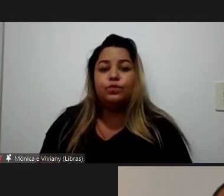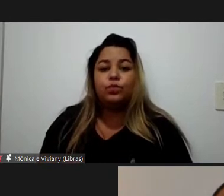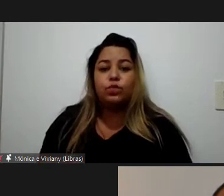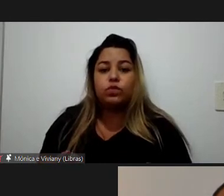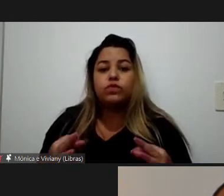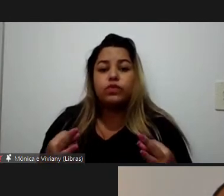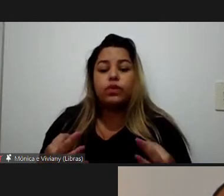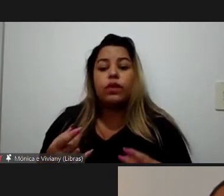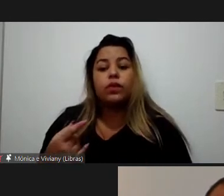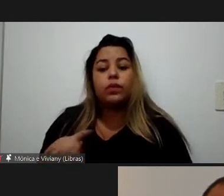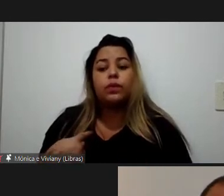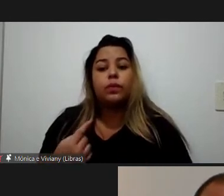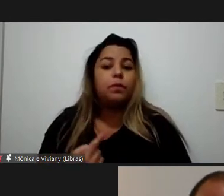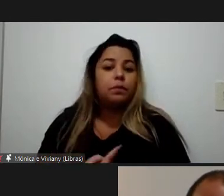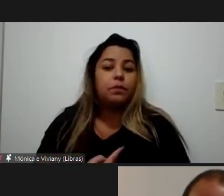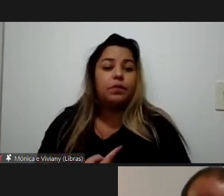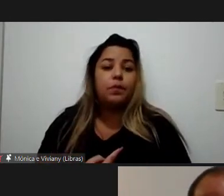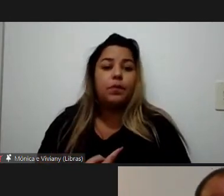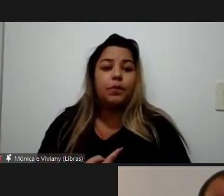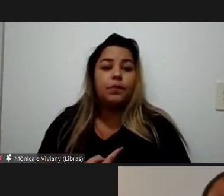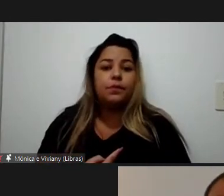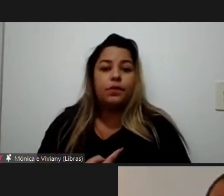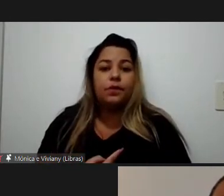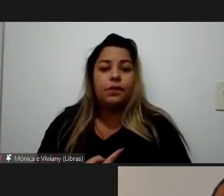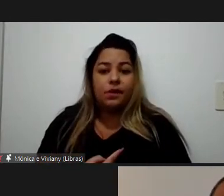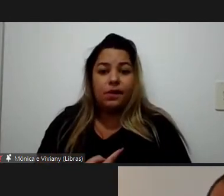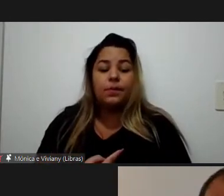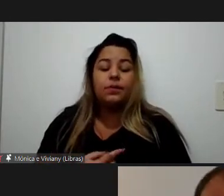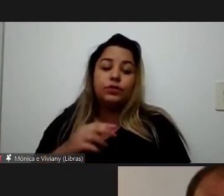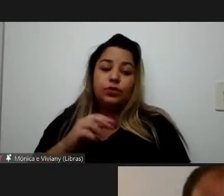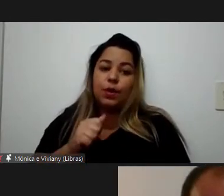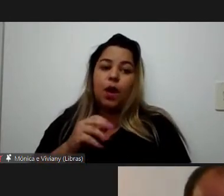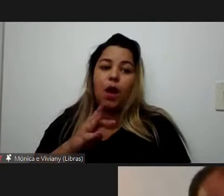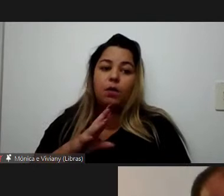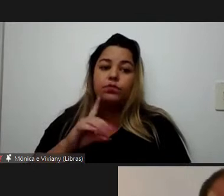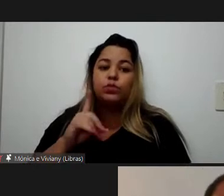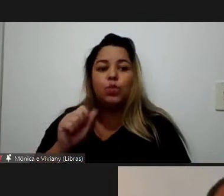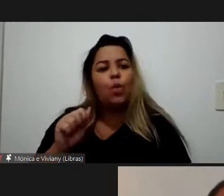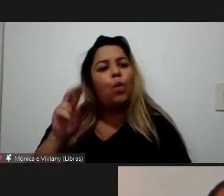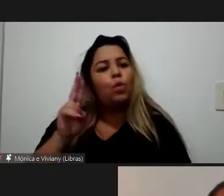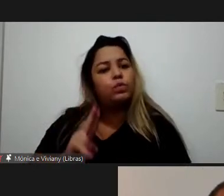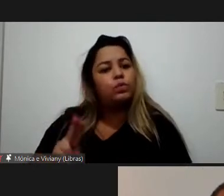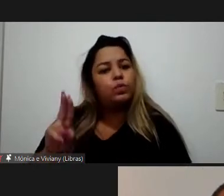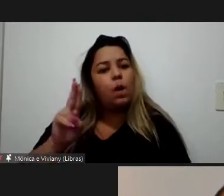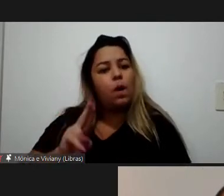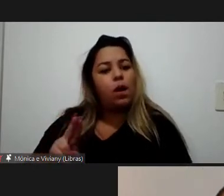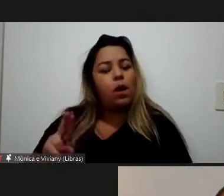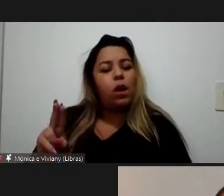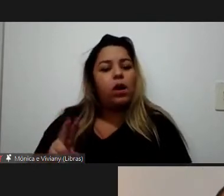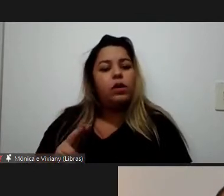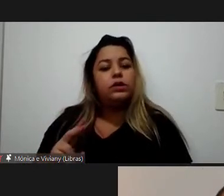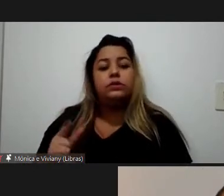extreme situations. So we have to change how to approach